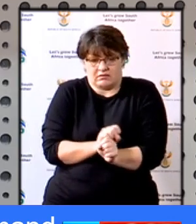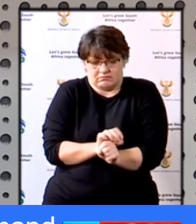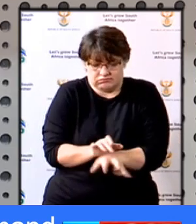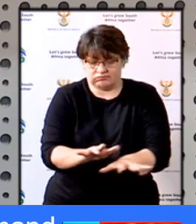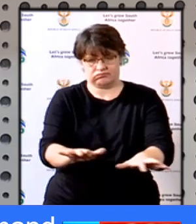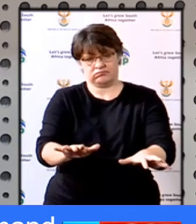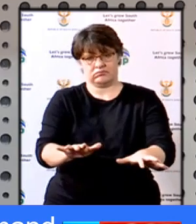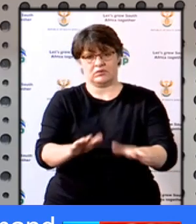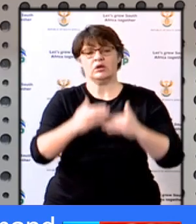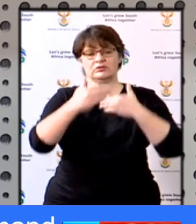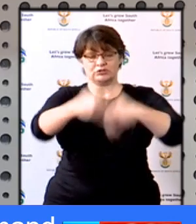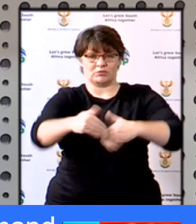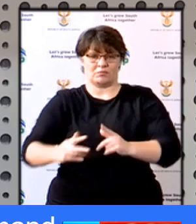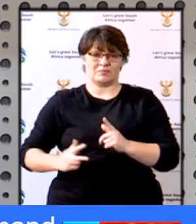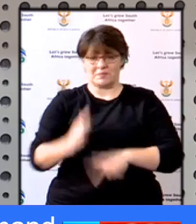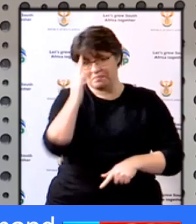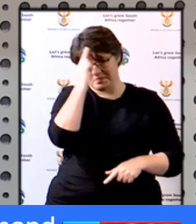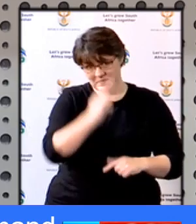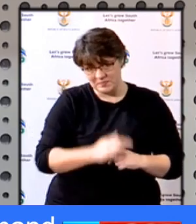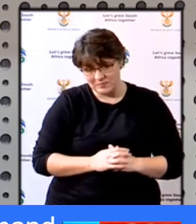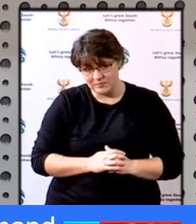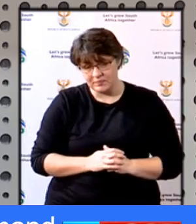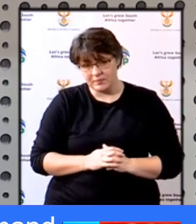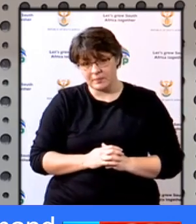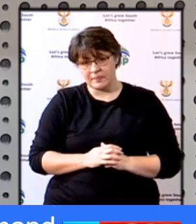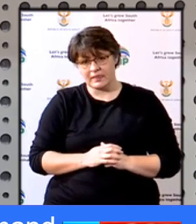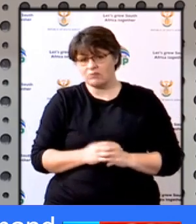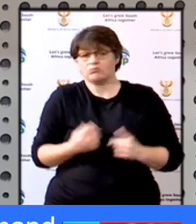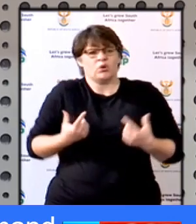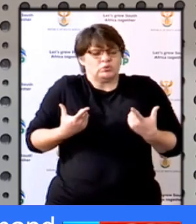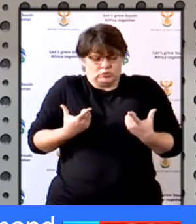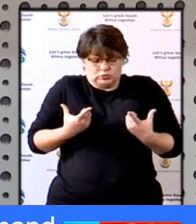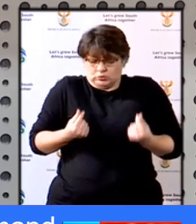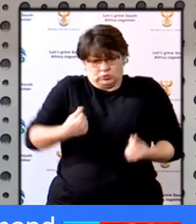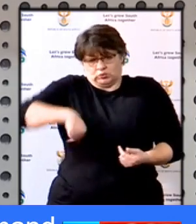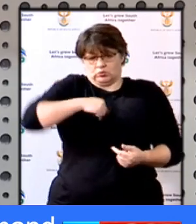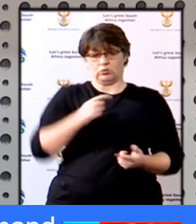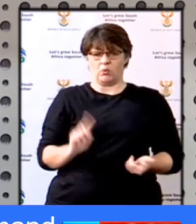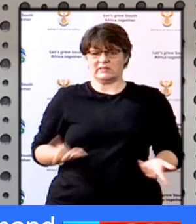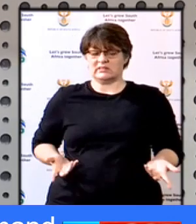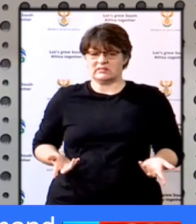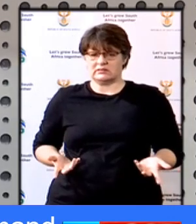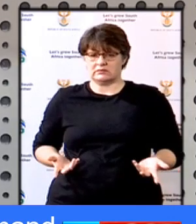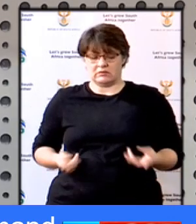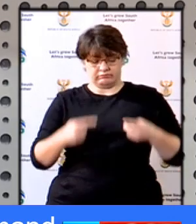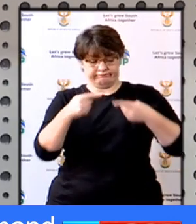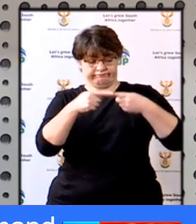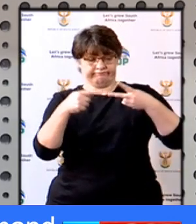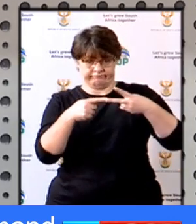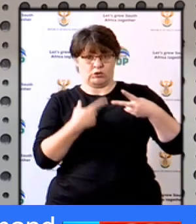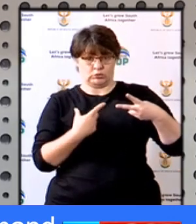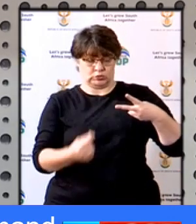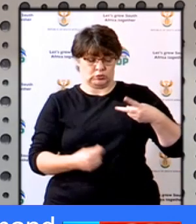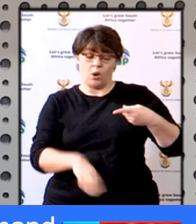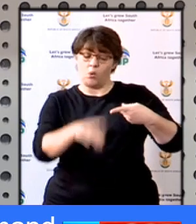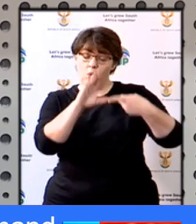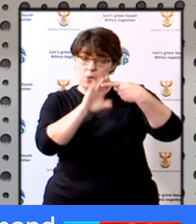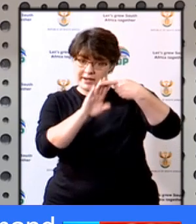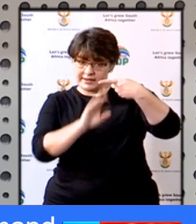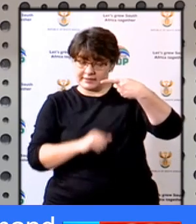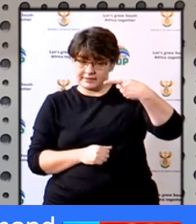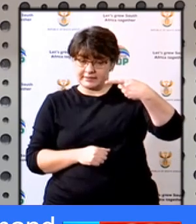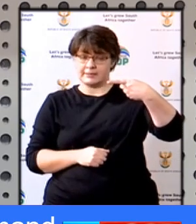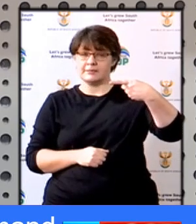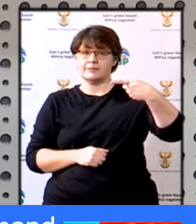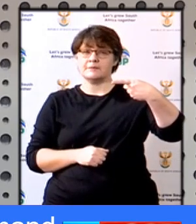fast spread of the virus. So what are we doing about it? Well, there's two sets of things we're doing. The one is to make